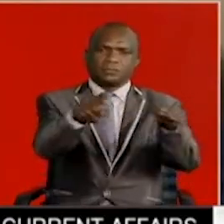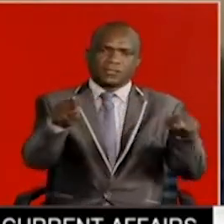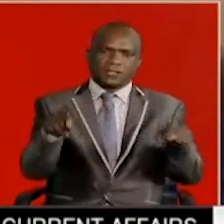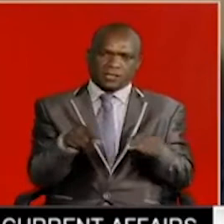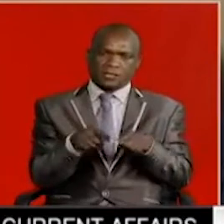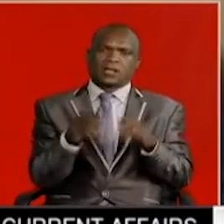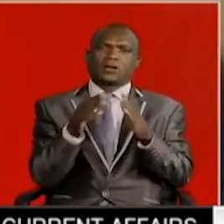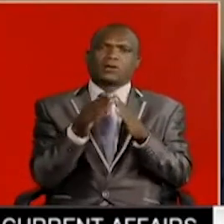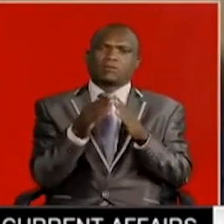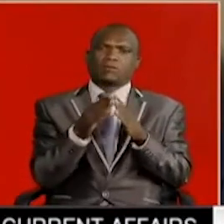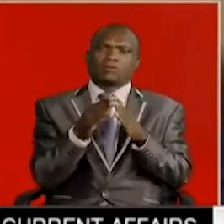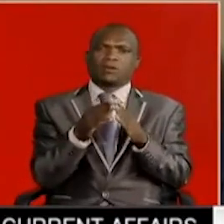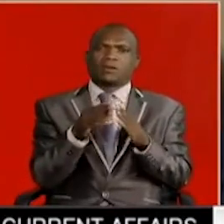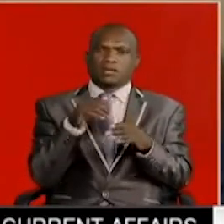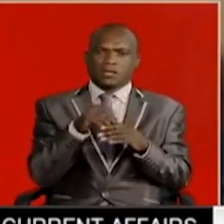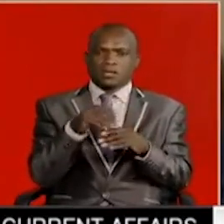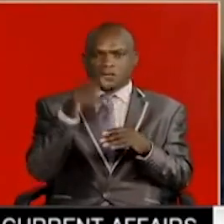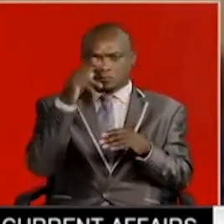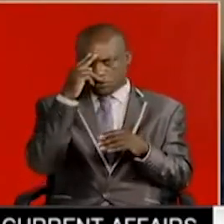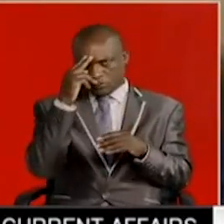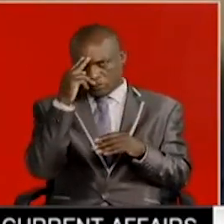9 cubic meters under police escort.